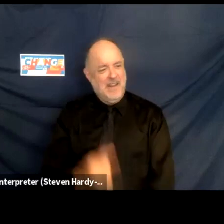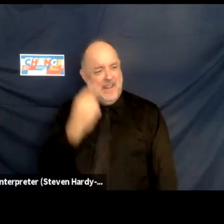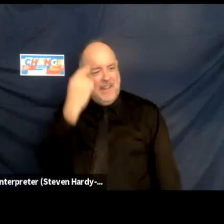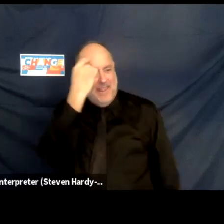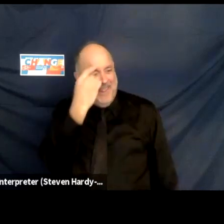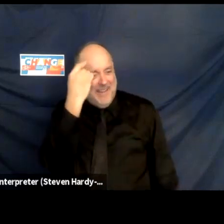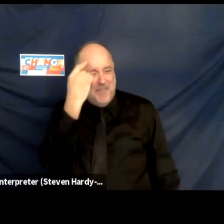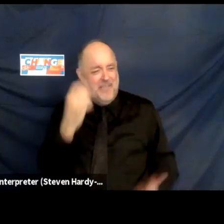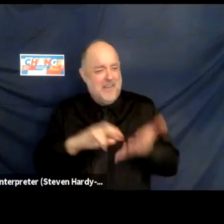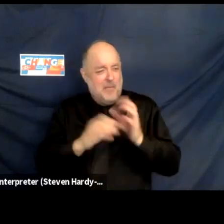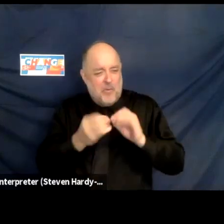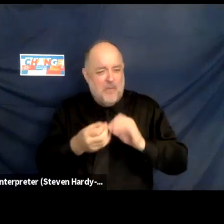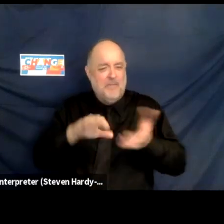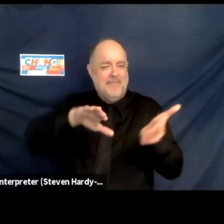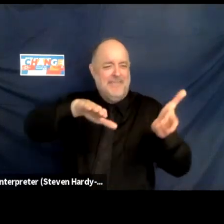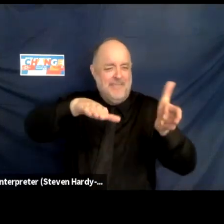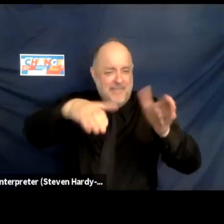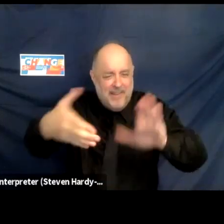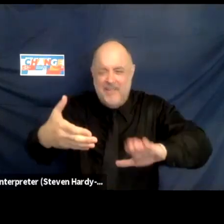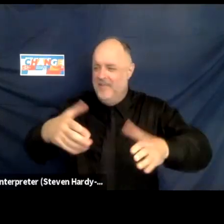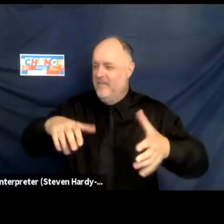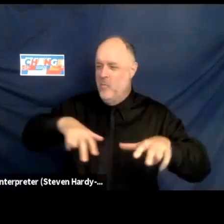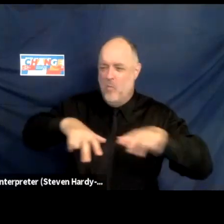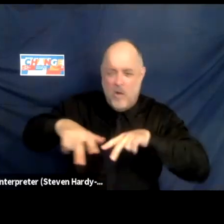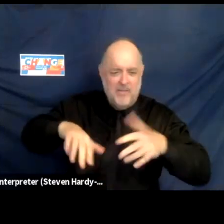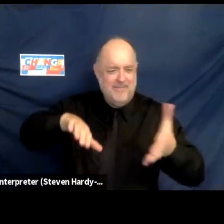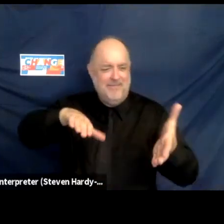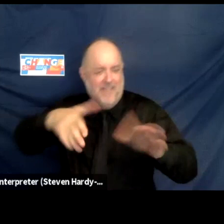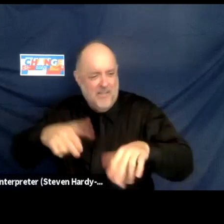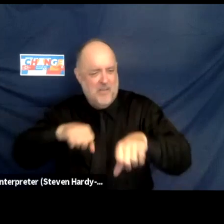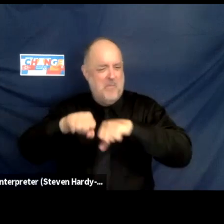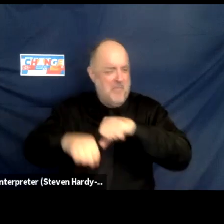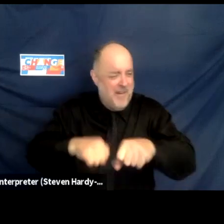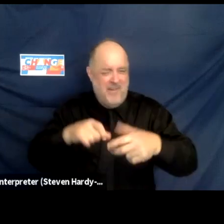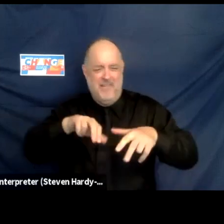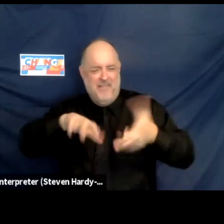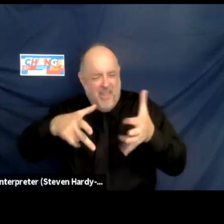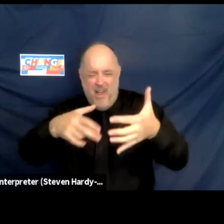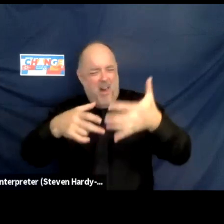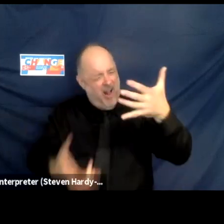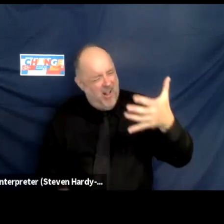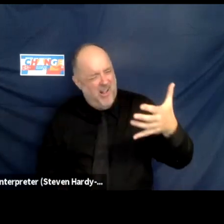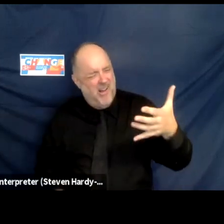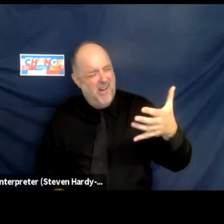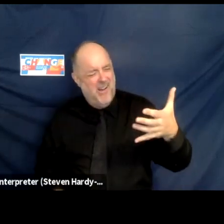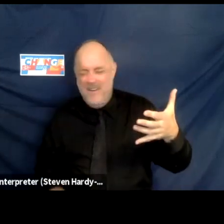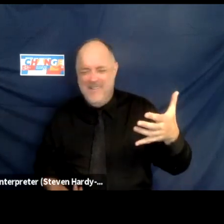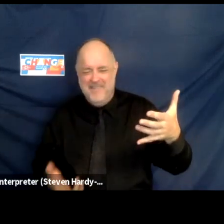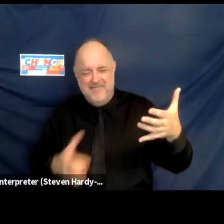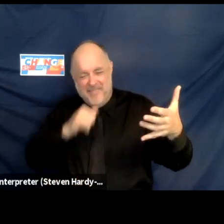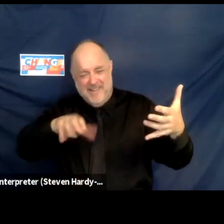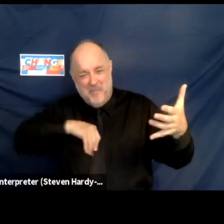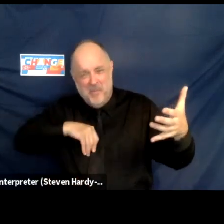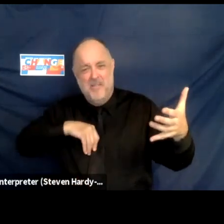fatalities on our roadways. Is a particularly severe problem in my state, which in 2015 was found to have the highest rate of pedestrian